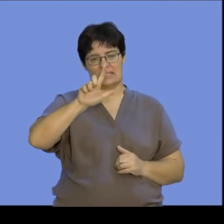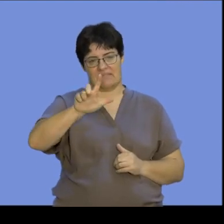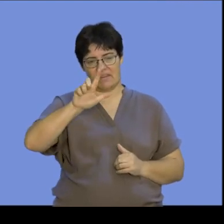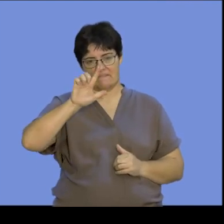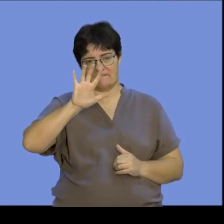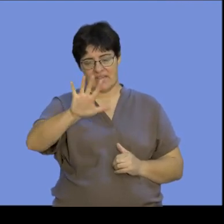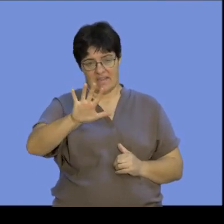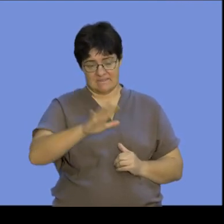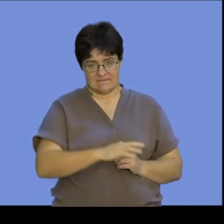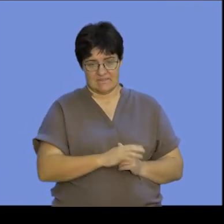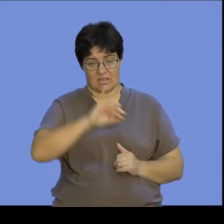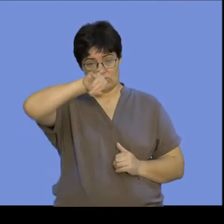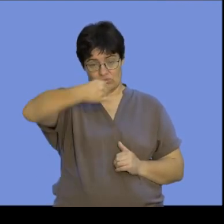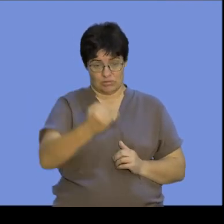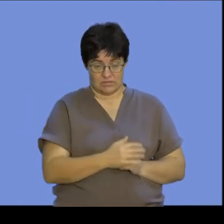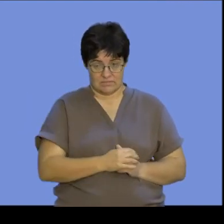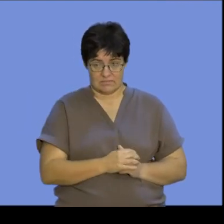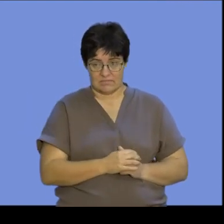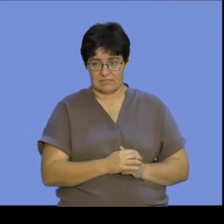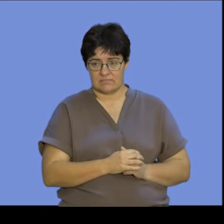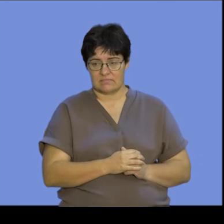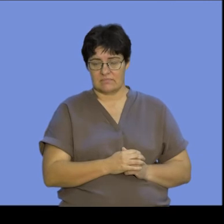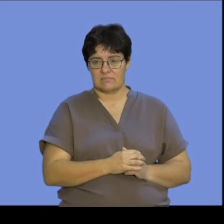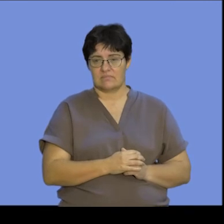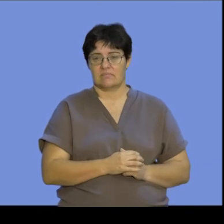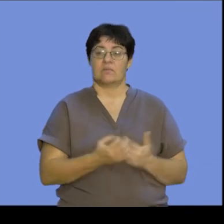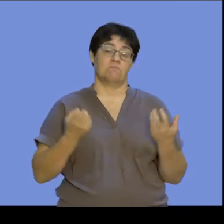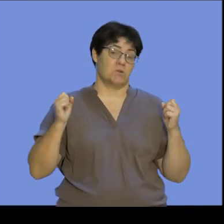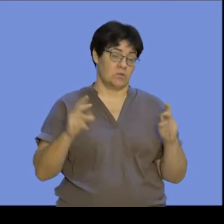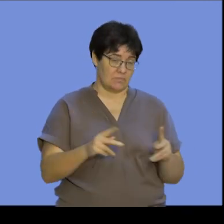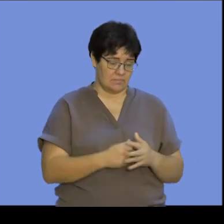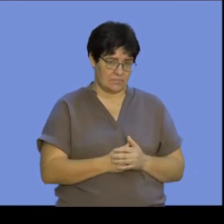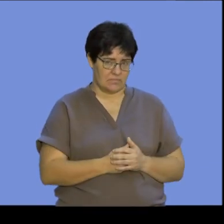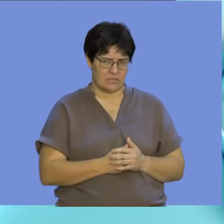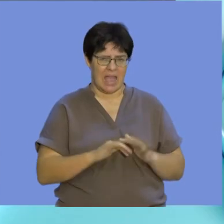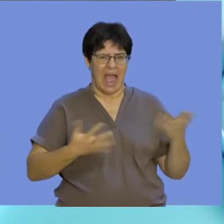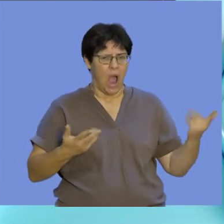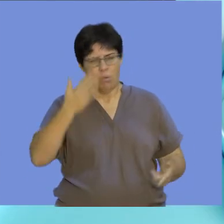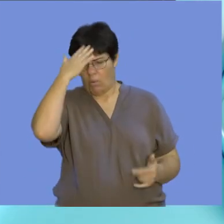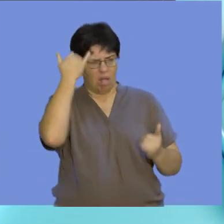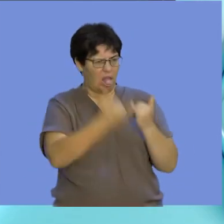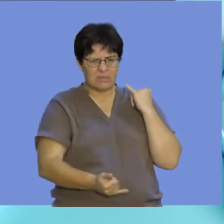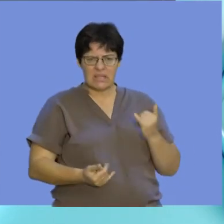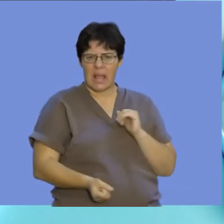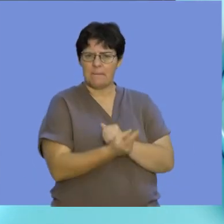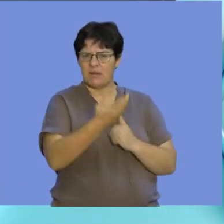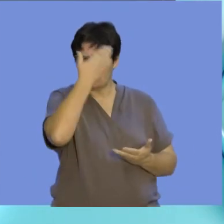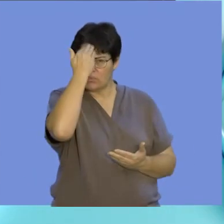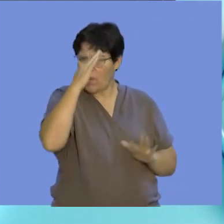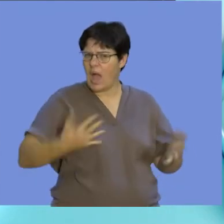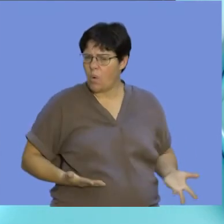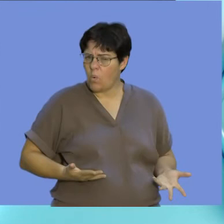3,6875 joules. Okay. Now, how did I know I'd made a mistake? Because